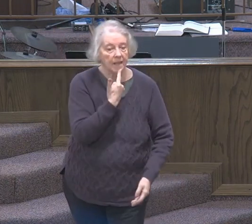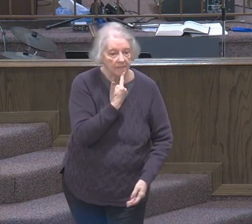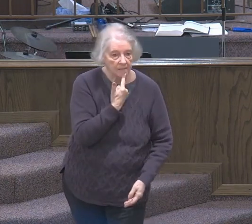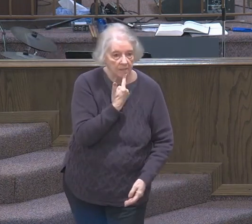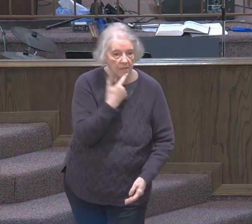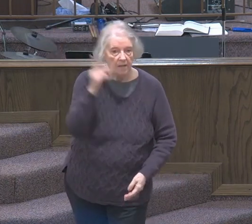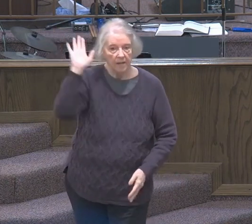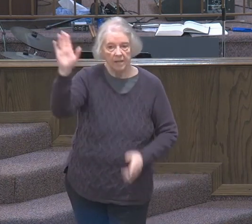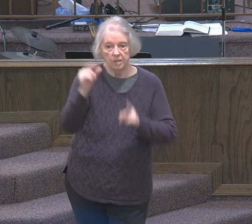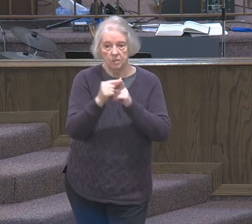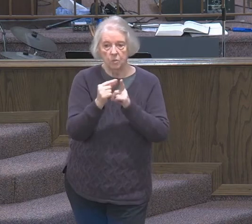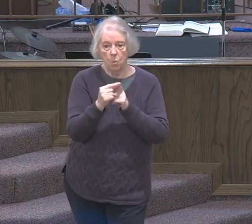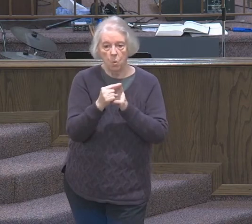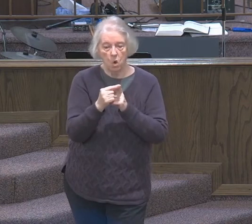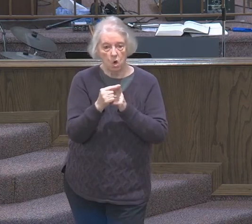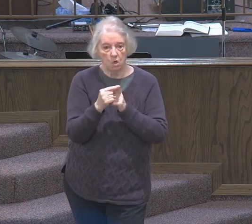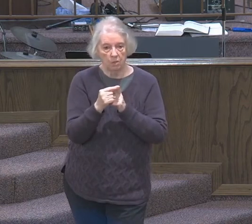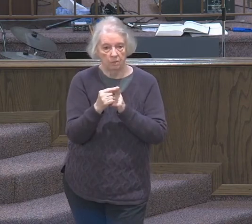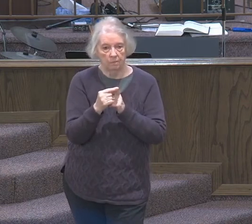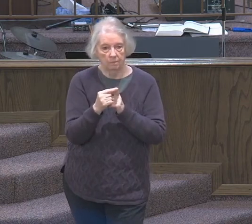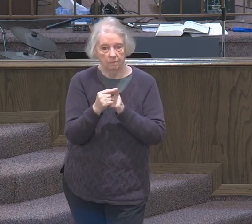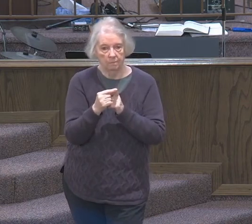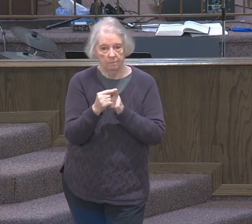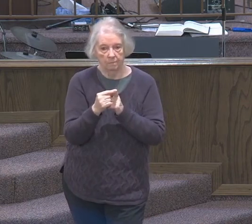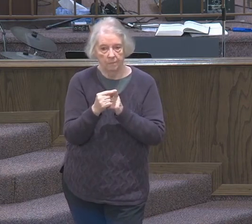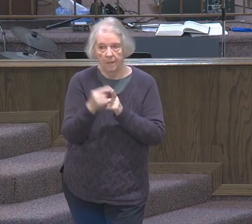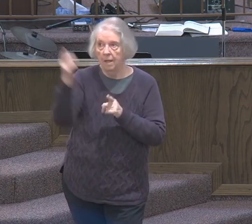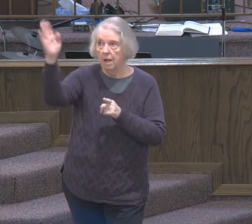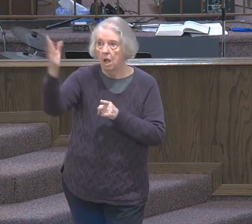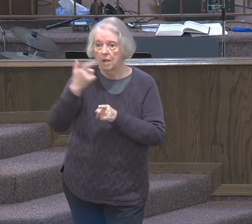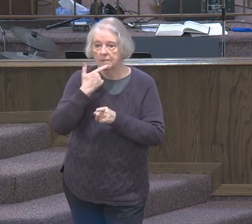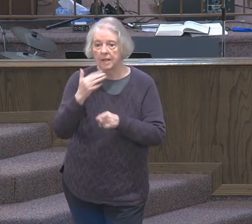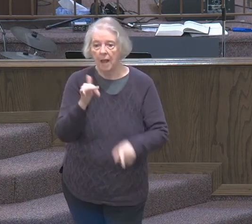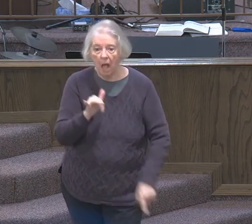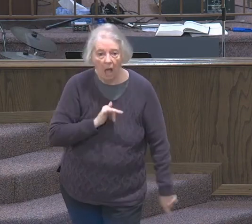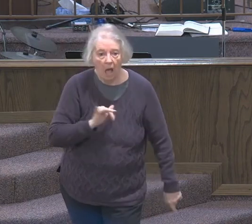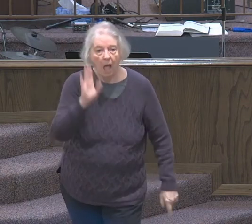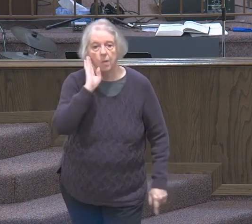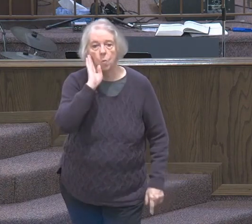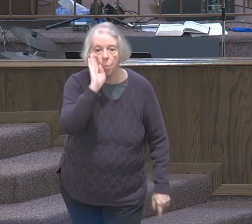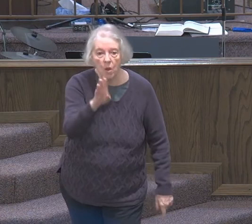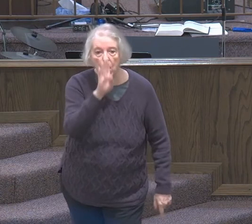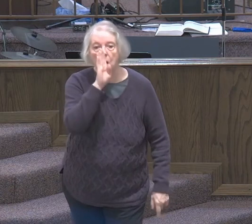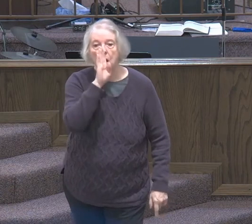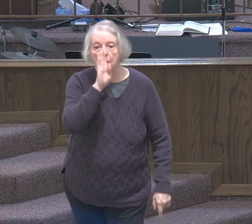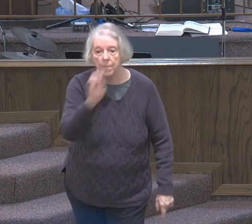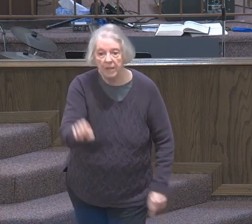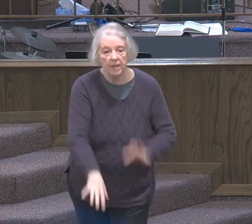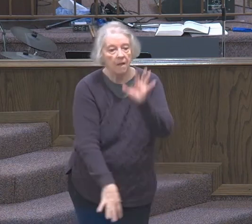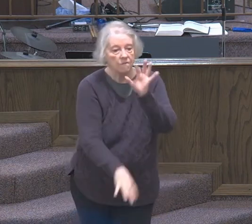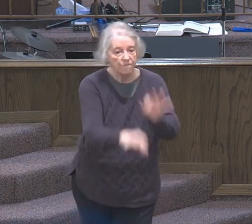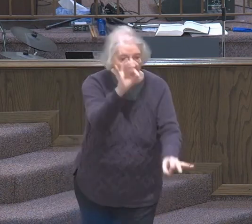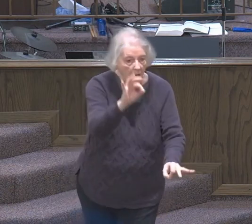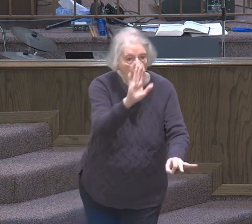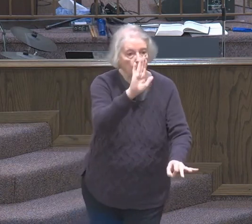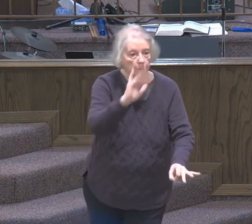I will be found by you, he says. So they stood with their little ones, their wives,